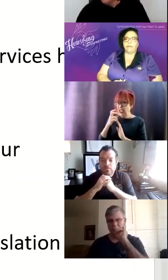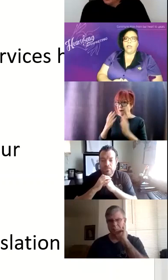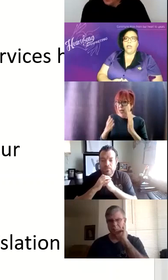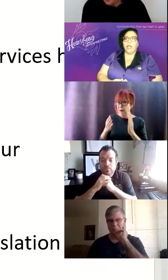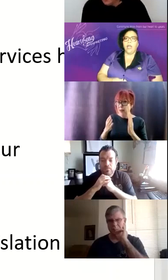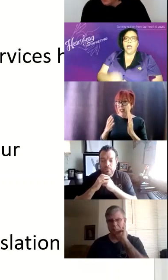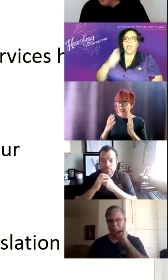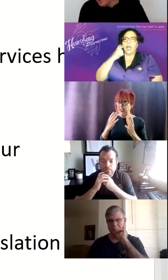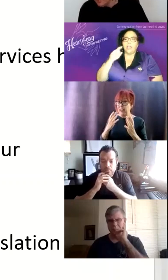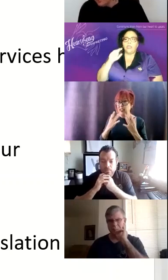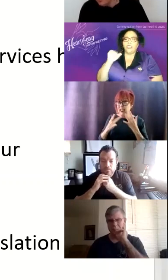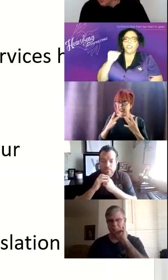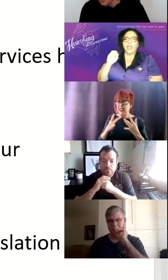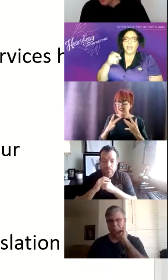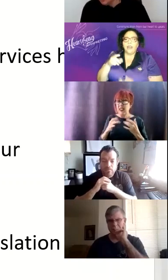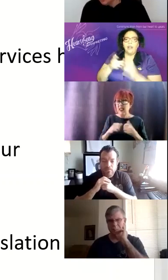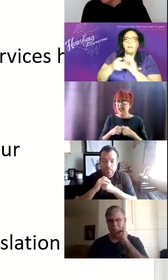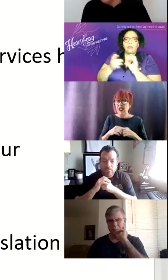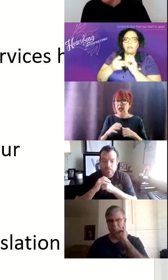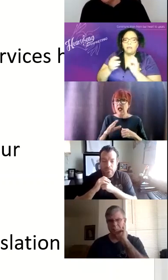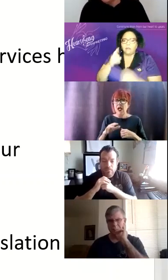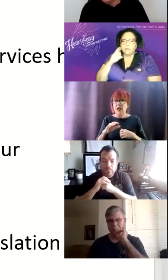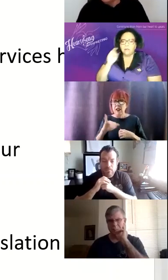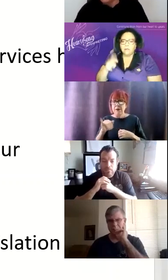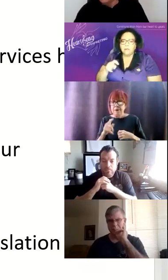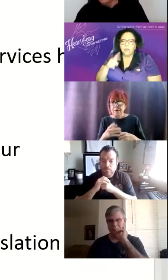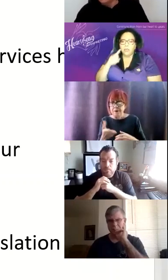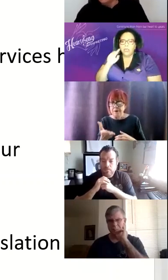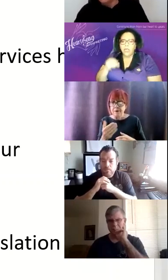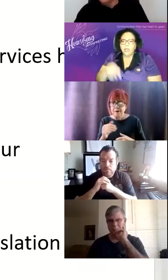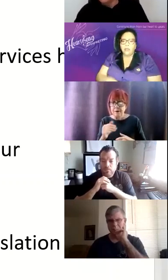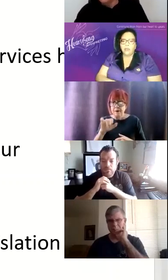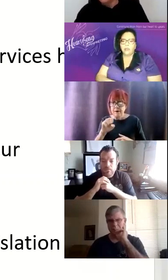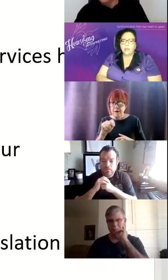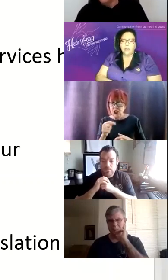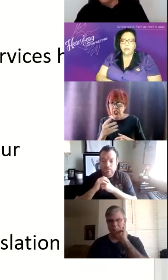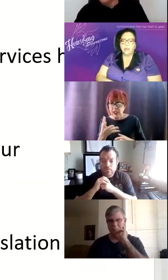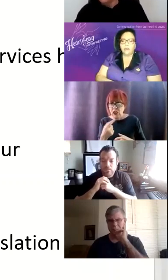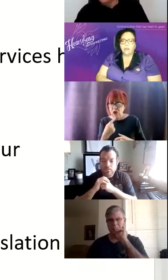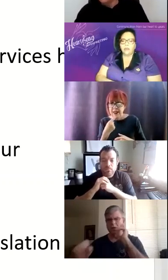Does anybody else want to help? Jen had a comment, it looked like.